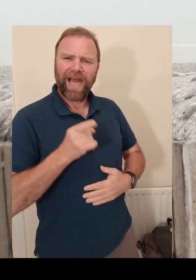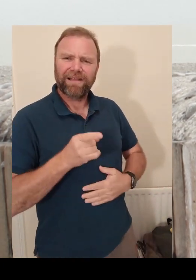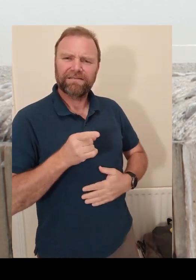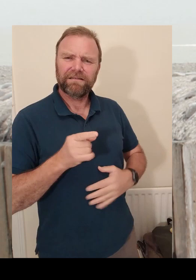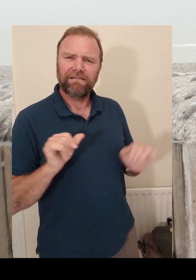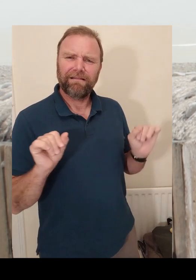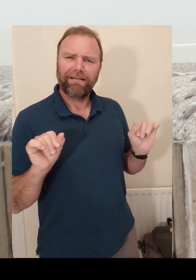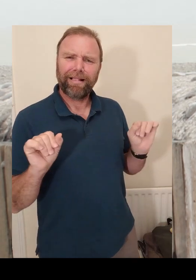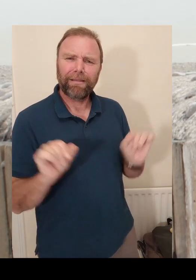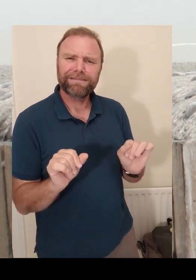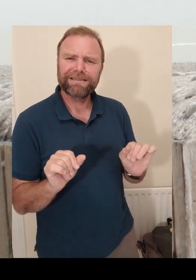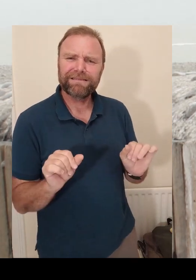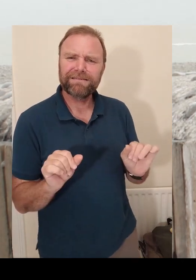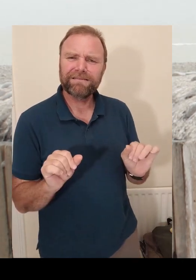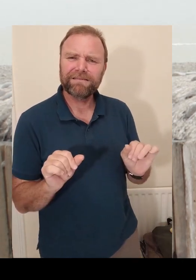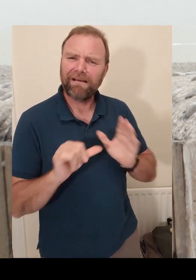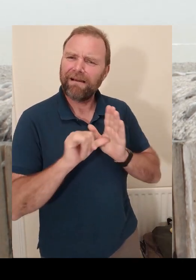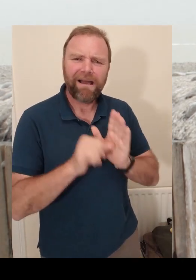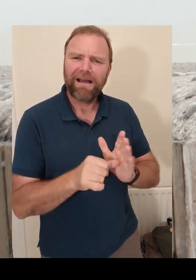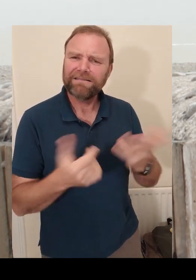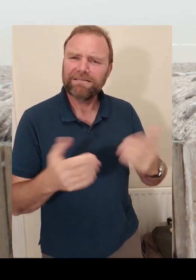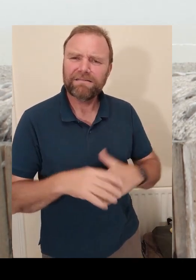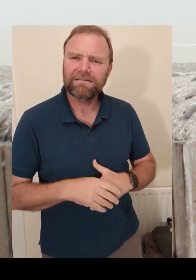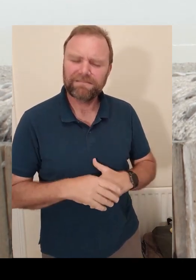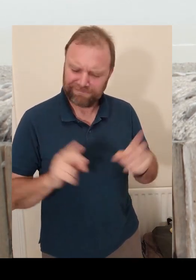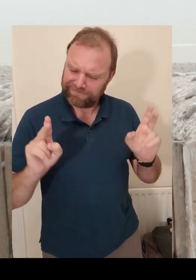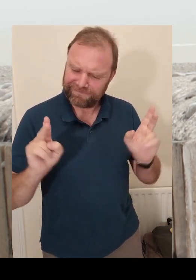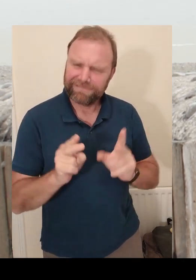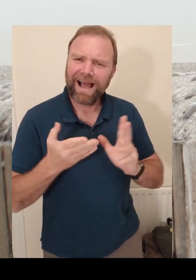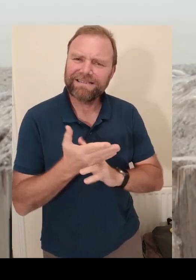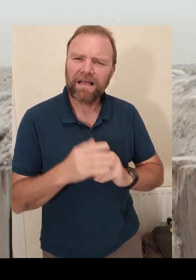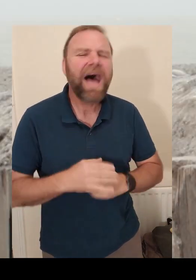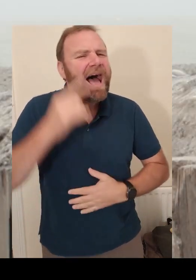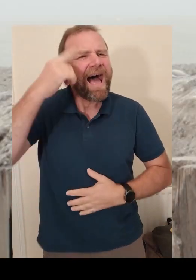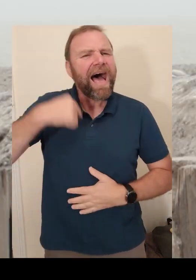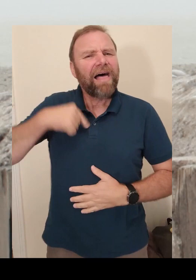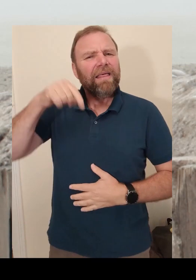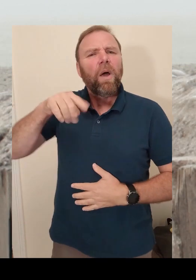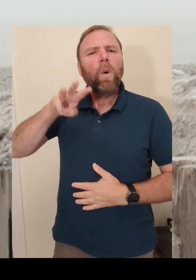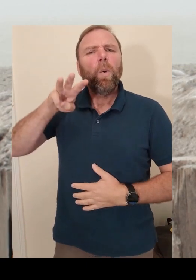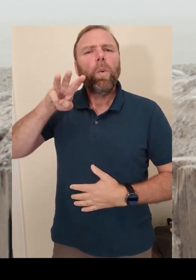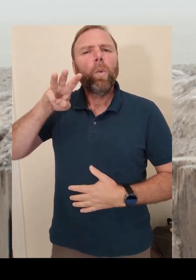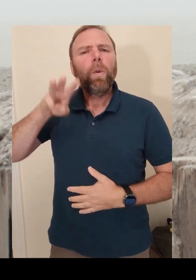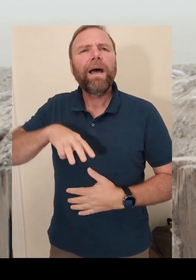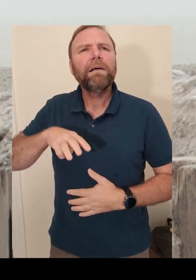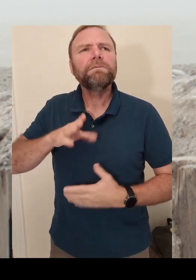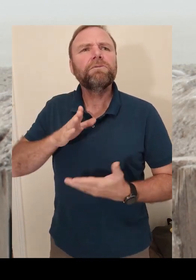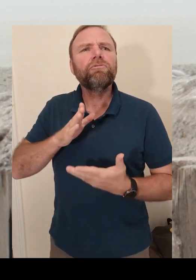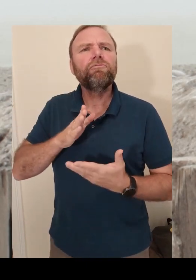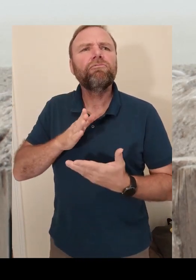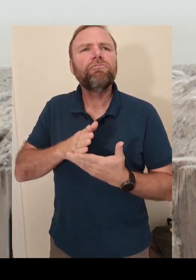Access to that sort of thing is still very, very limited, to a crazy degree. I think in Wales we've got